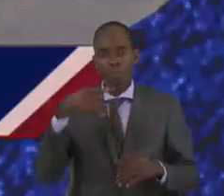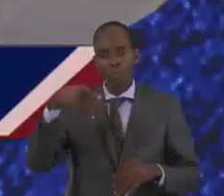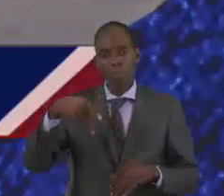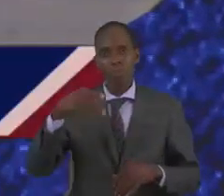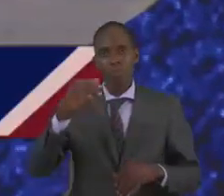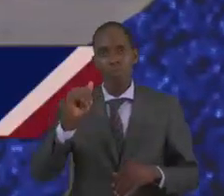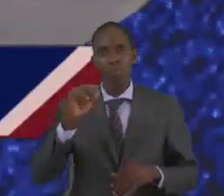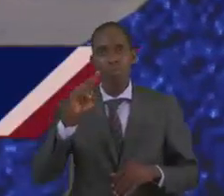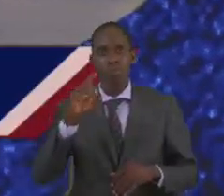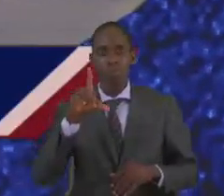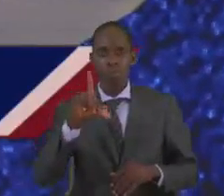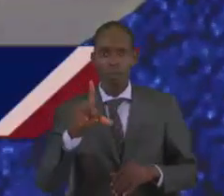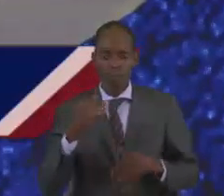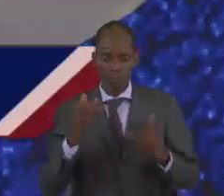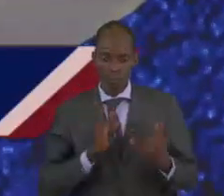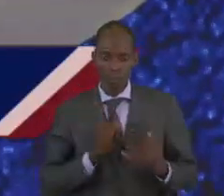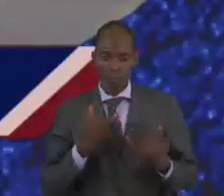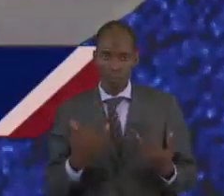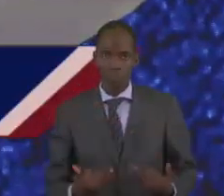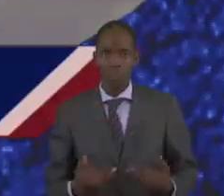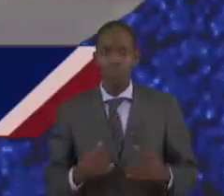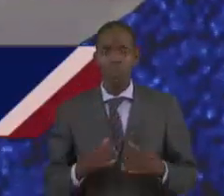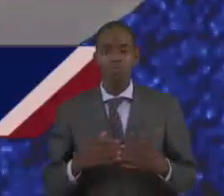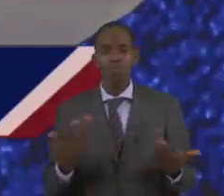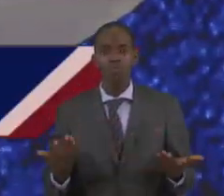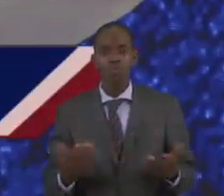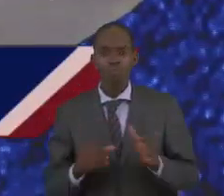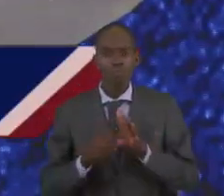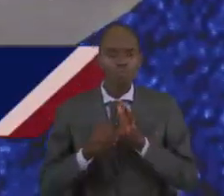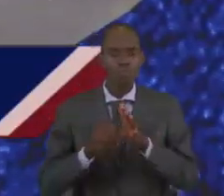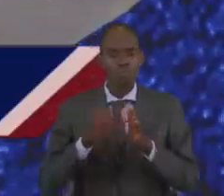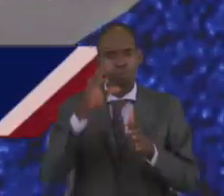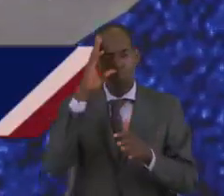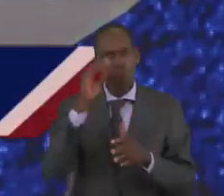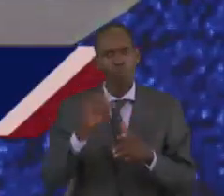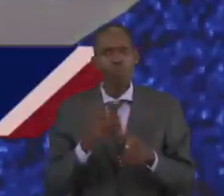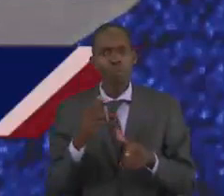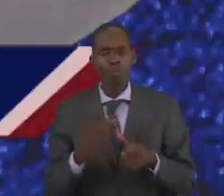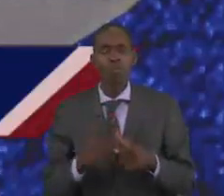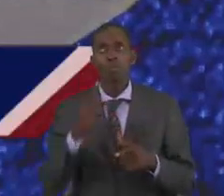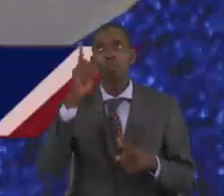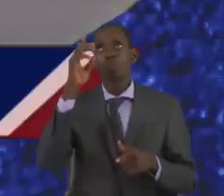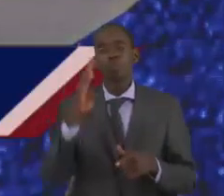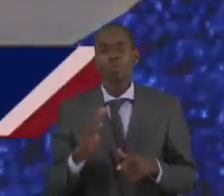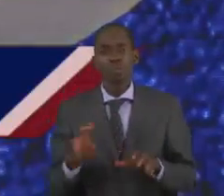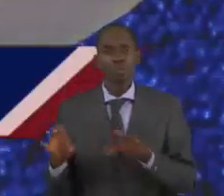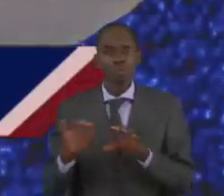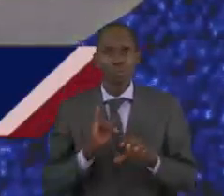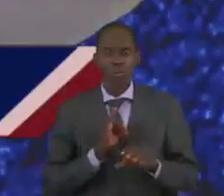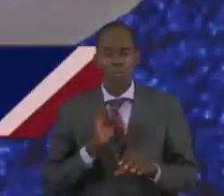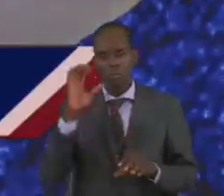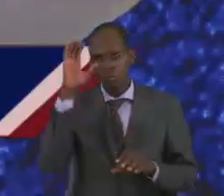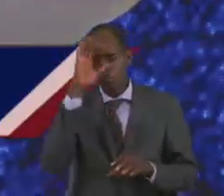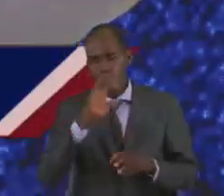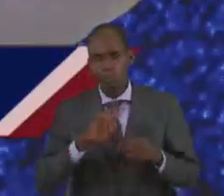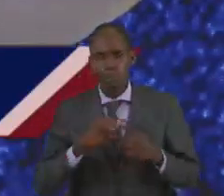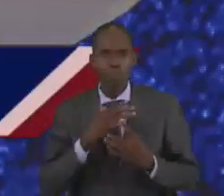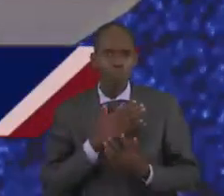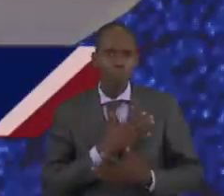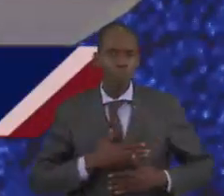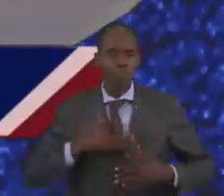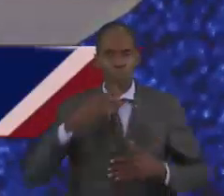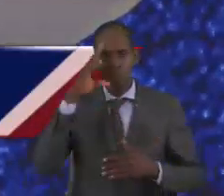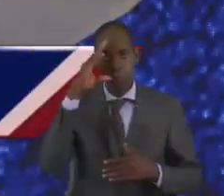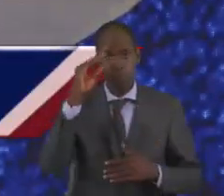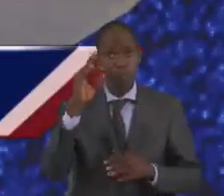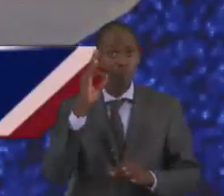I now persuade men or God? Or do I seek to please men? For